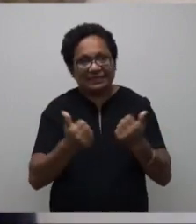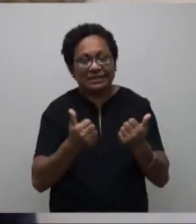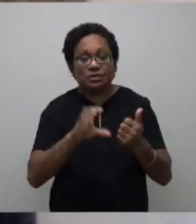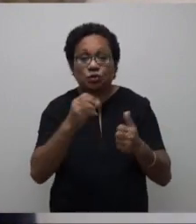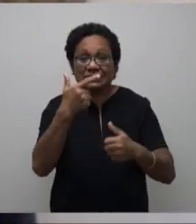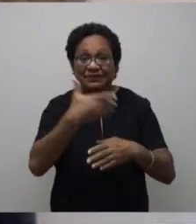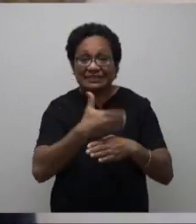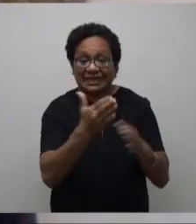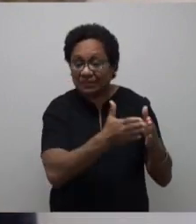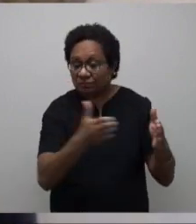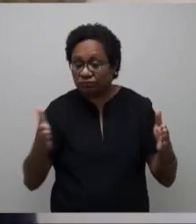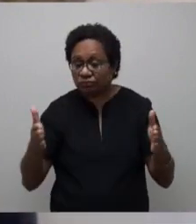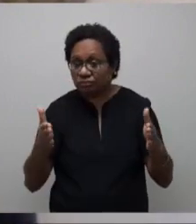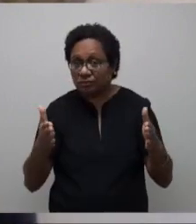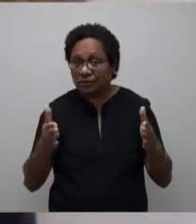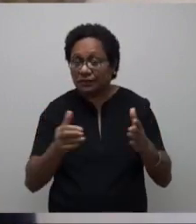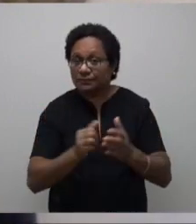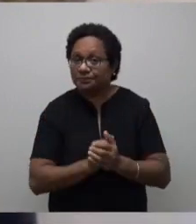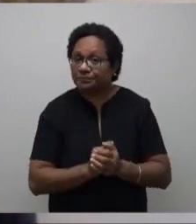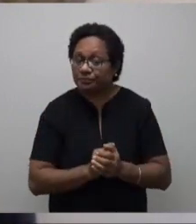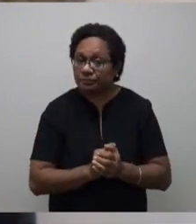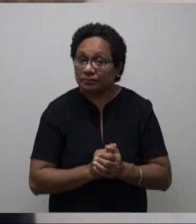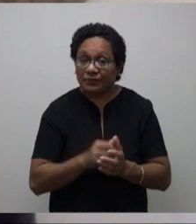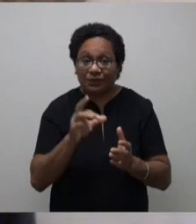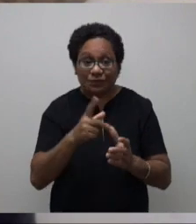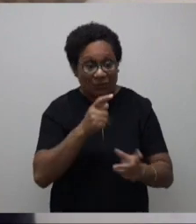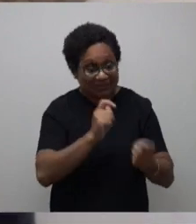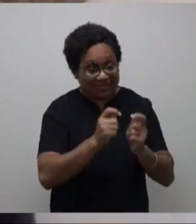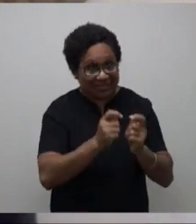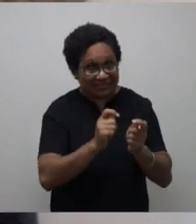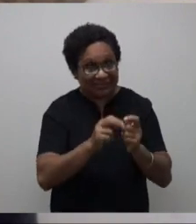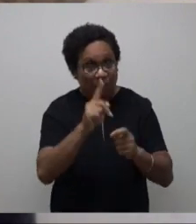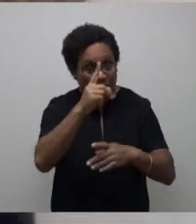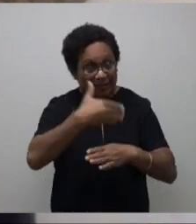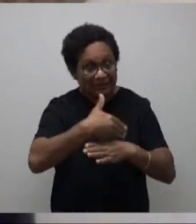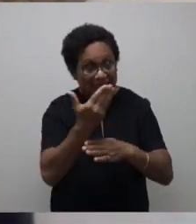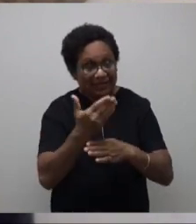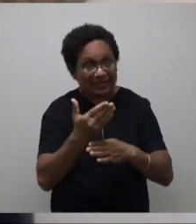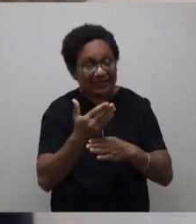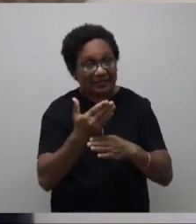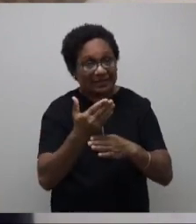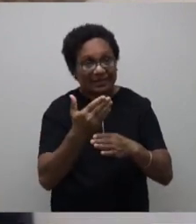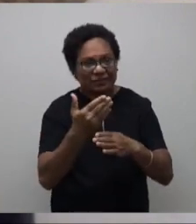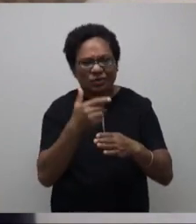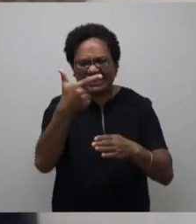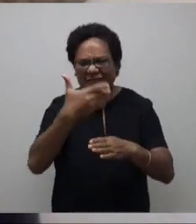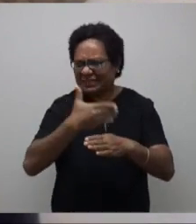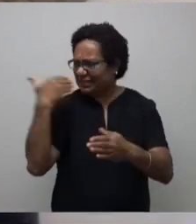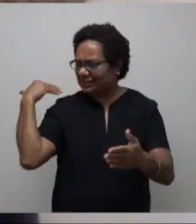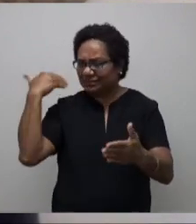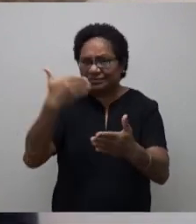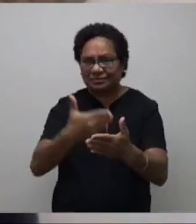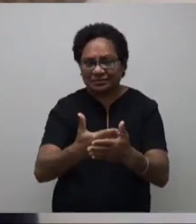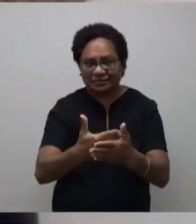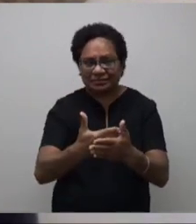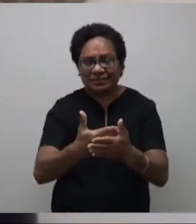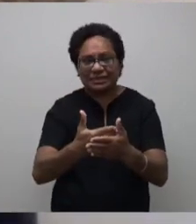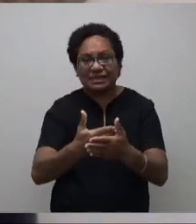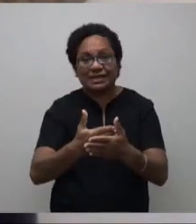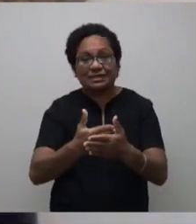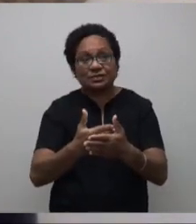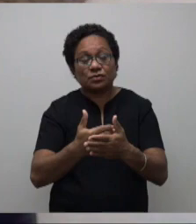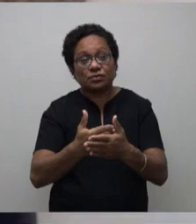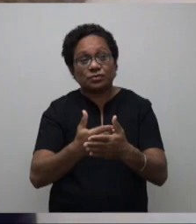average daily test positivity, so out of all the tests we do per day, average over the last 7 days, our average